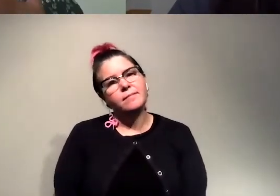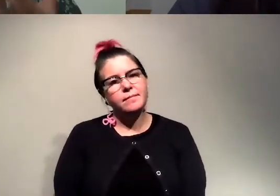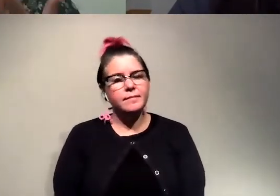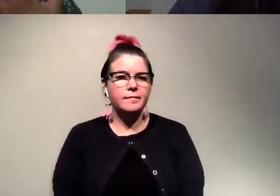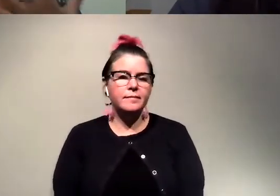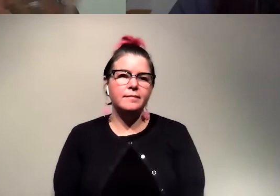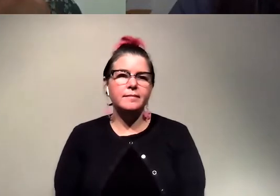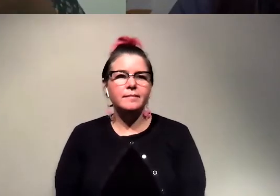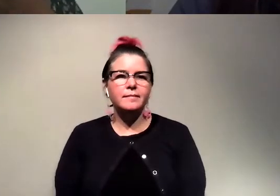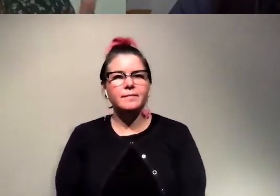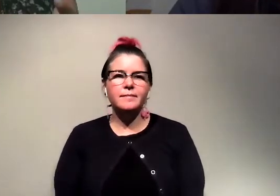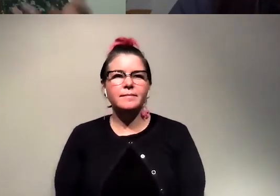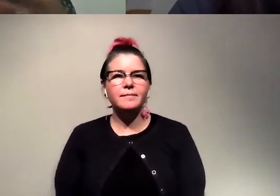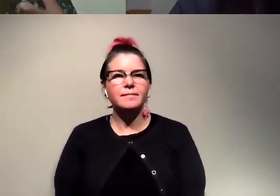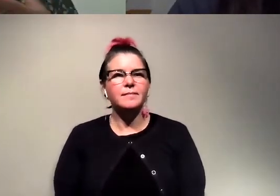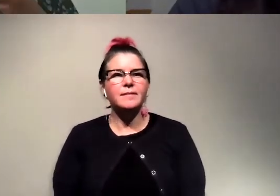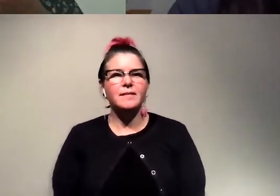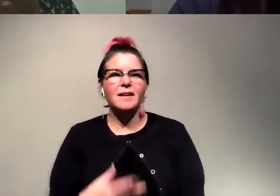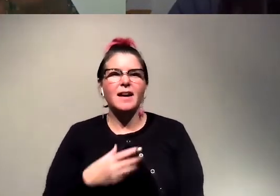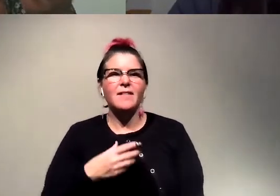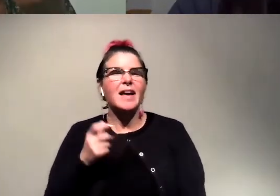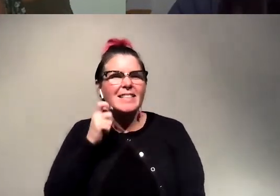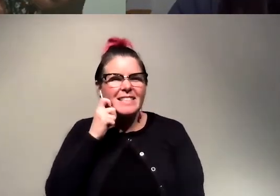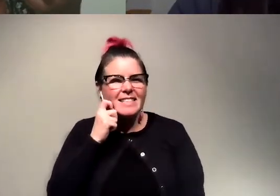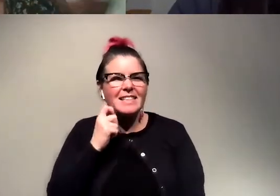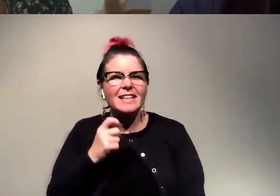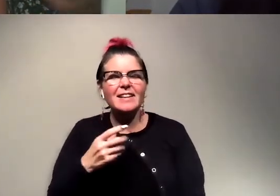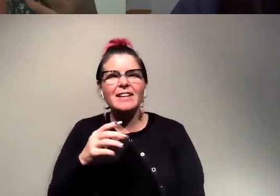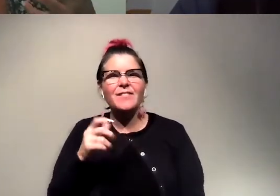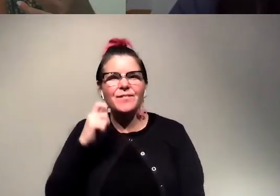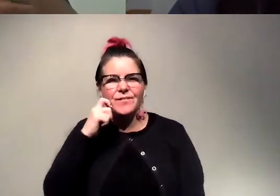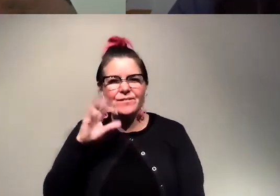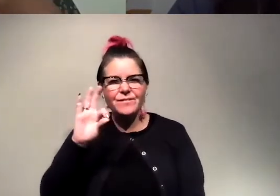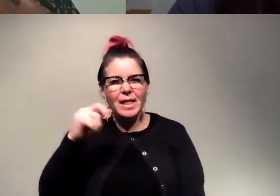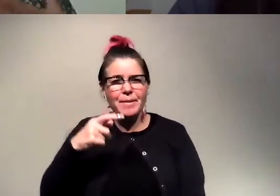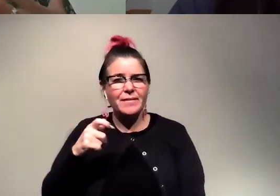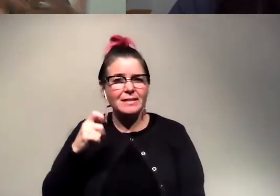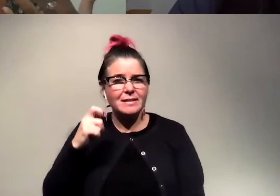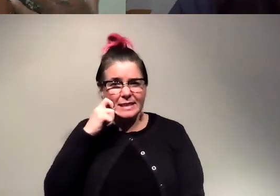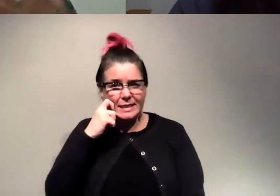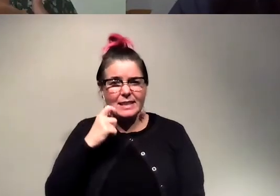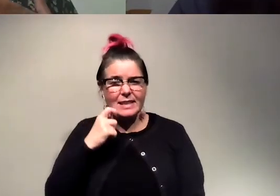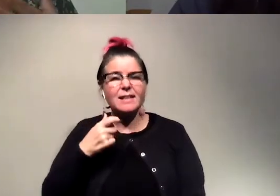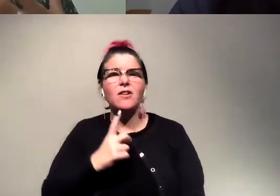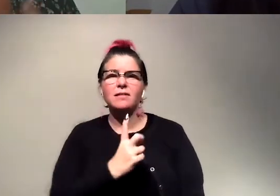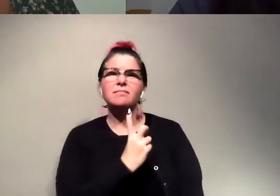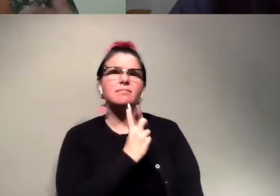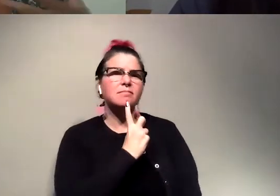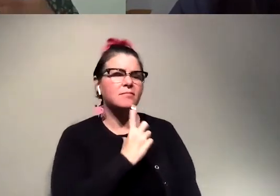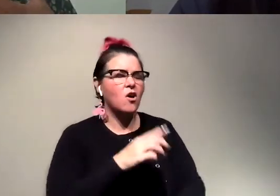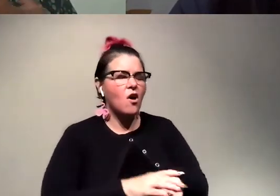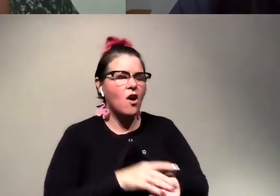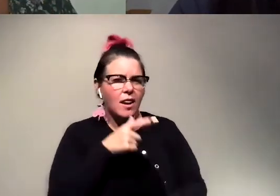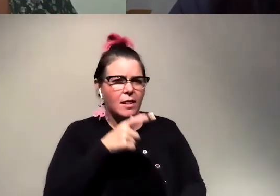it's kind of like a fleshy projection. It's like a flap of skin under the necks of the lizards. And